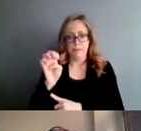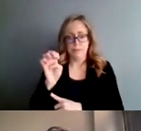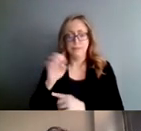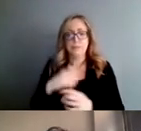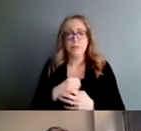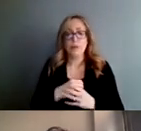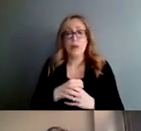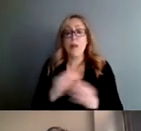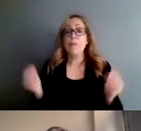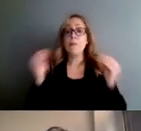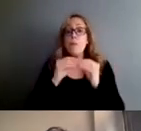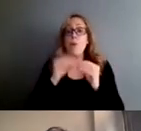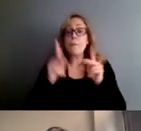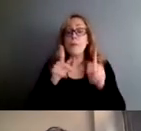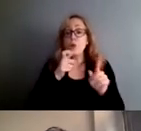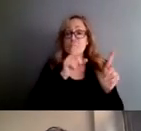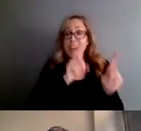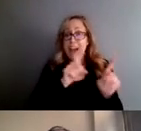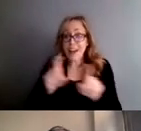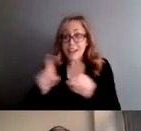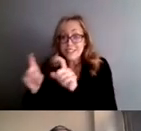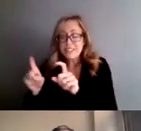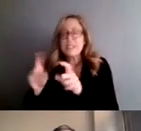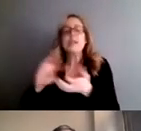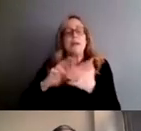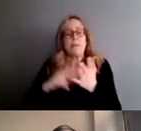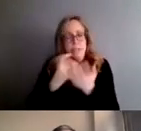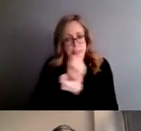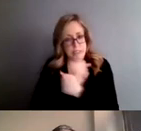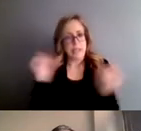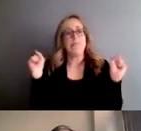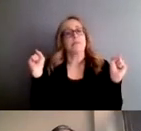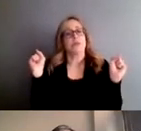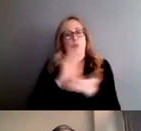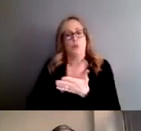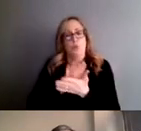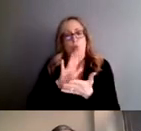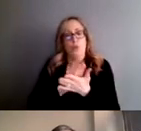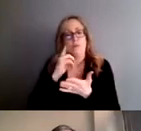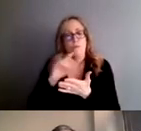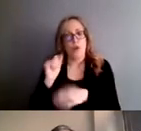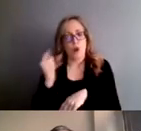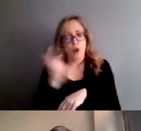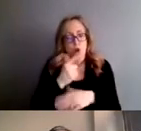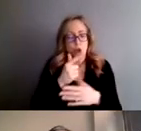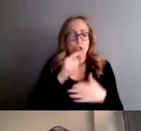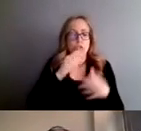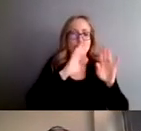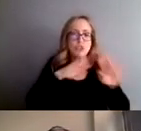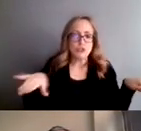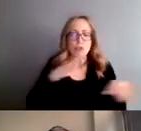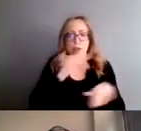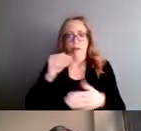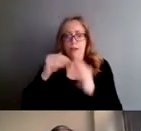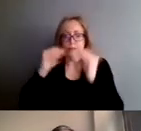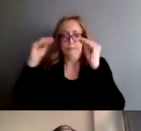And the more people that get tested, the safer these schools will be for the children and teachers. So it's